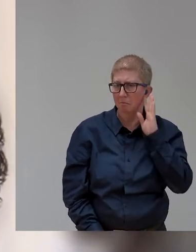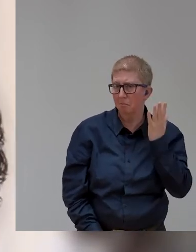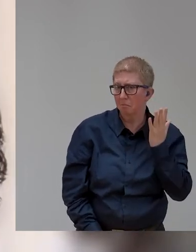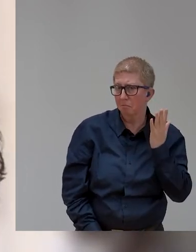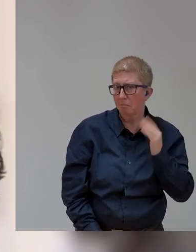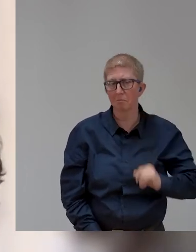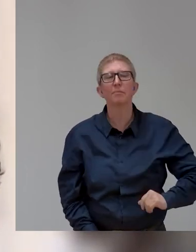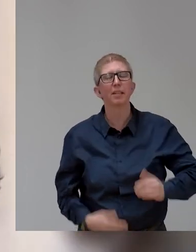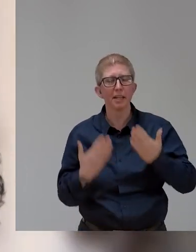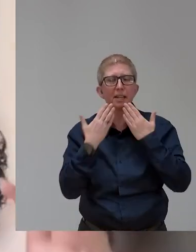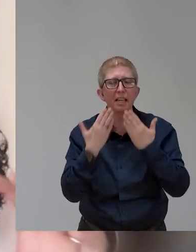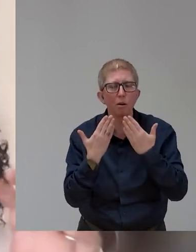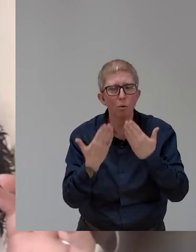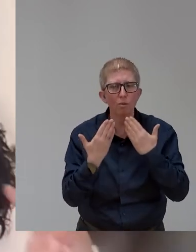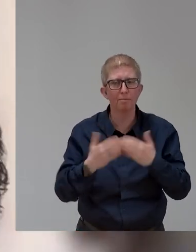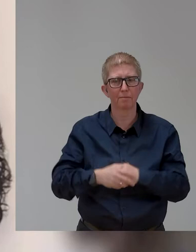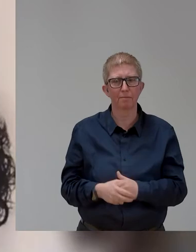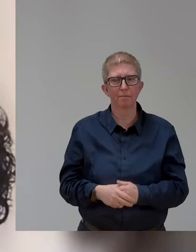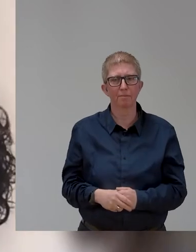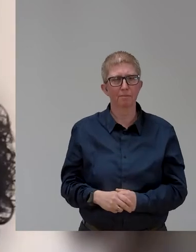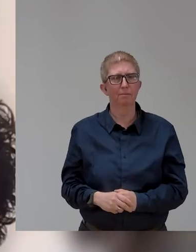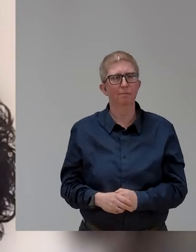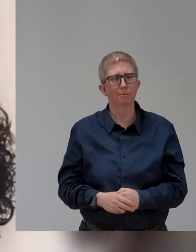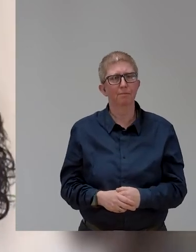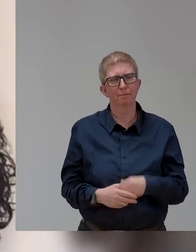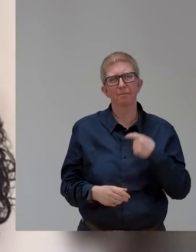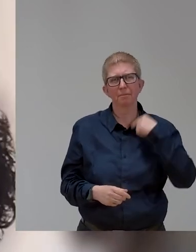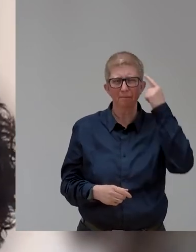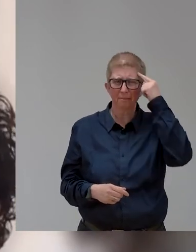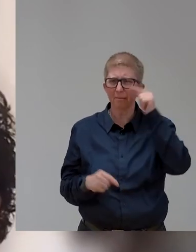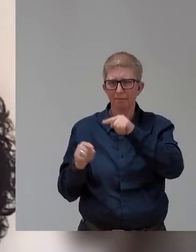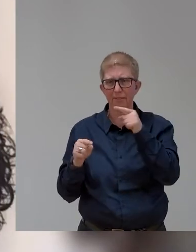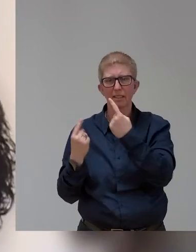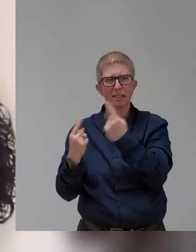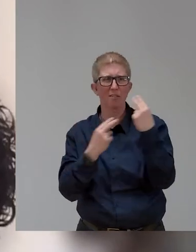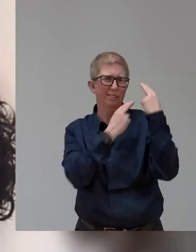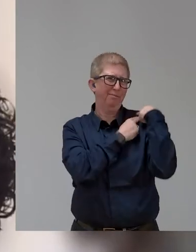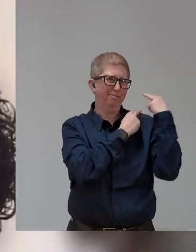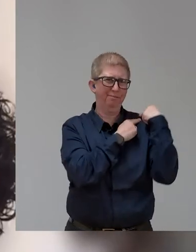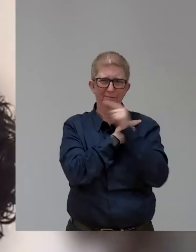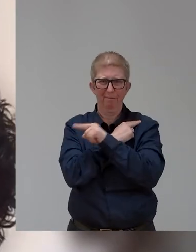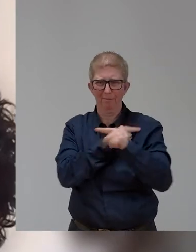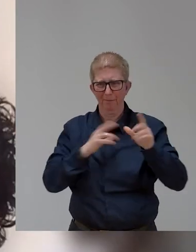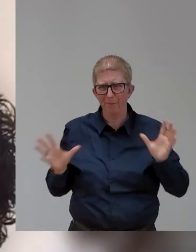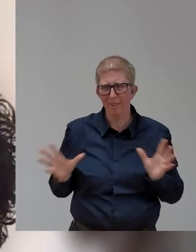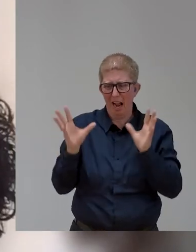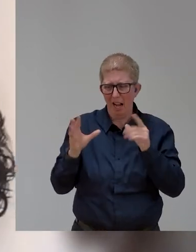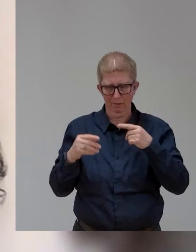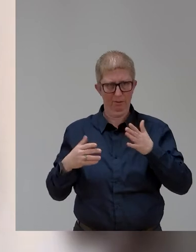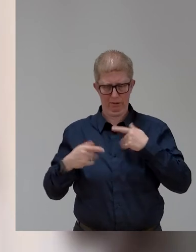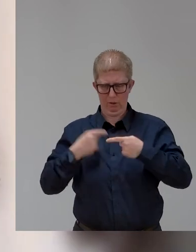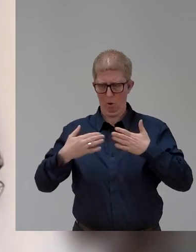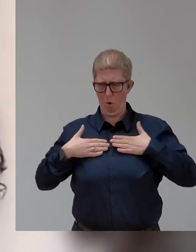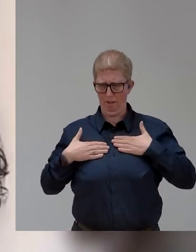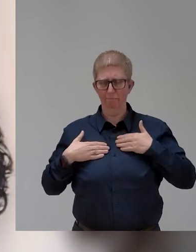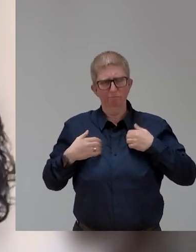Thank you so much. We believe it's in everyone's responsibility that we take an active role to break down barriers for inclusion. And you have shown your